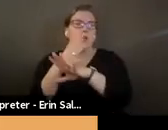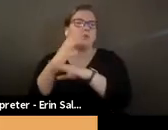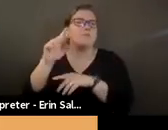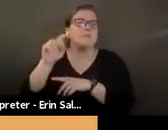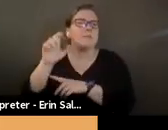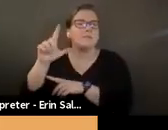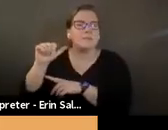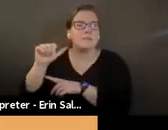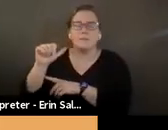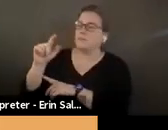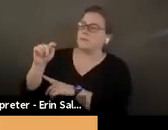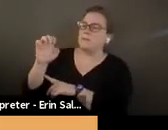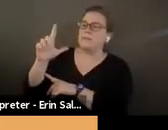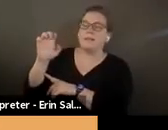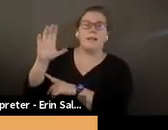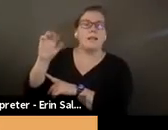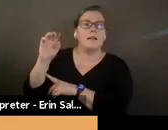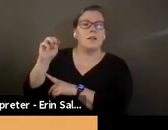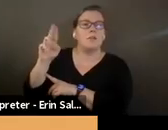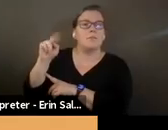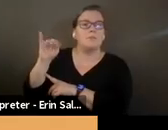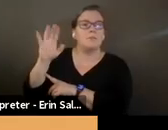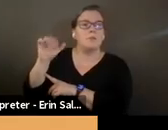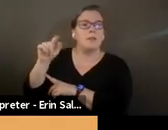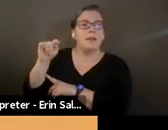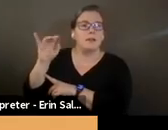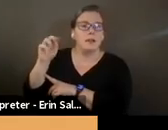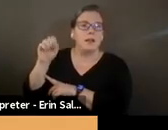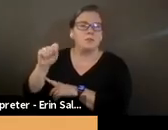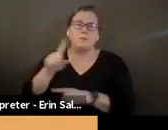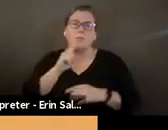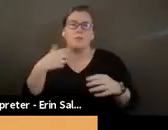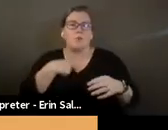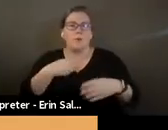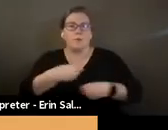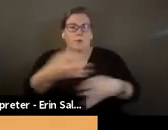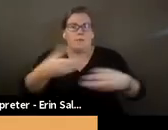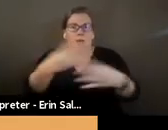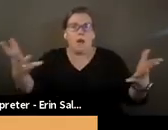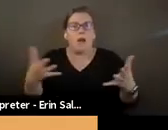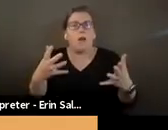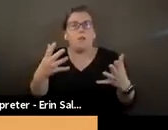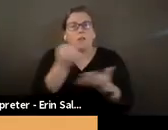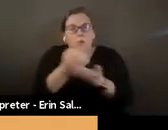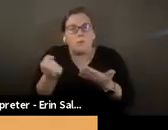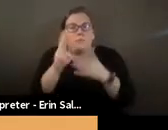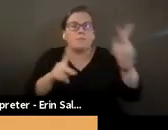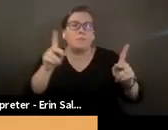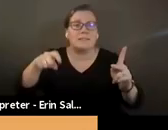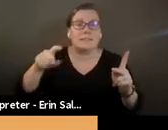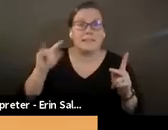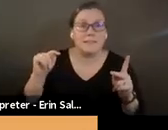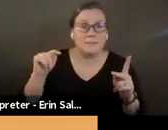helping to get equipment into the hands of those that really need it here in our state. So I'm going to turn